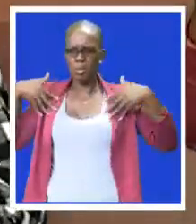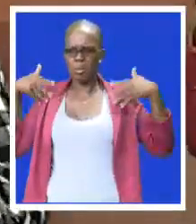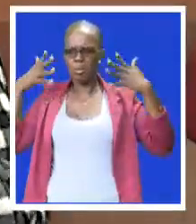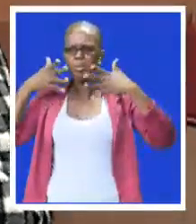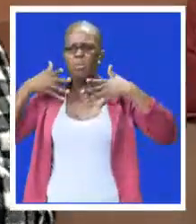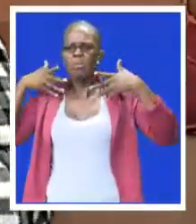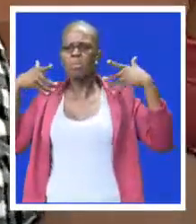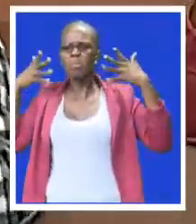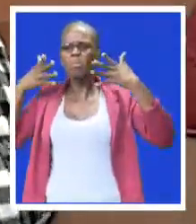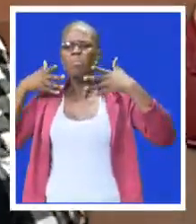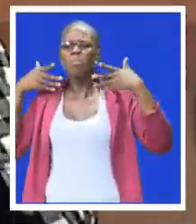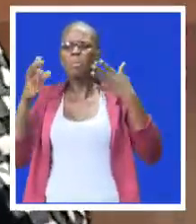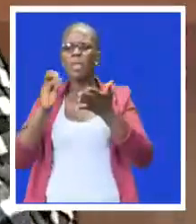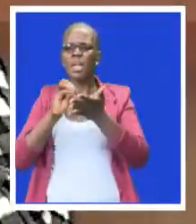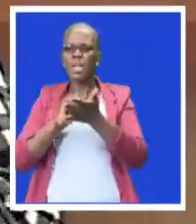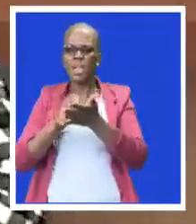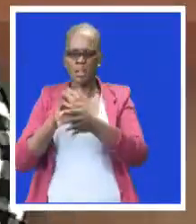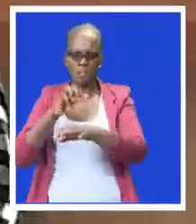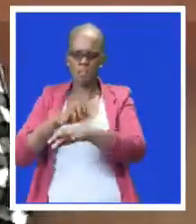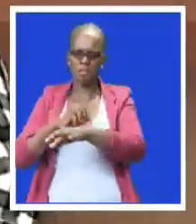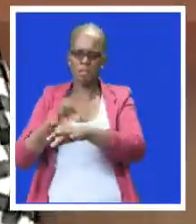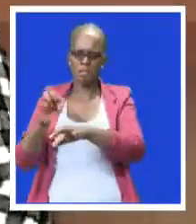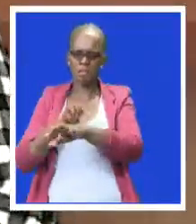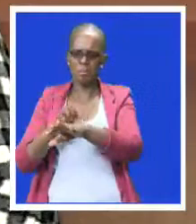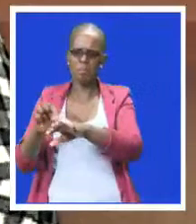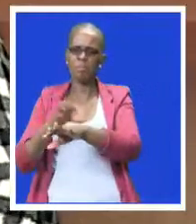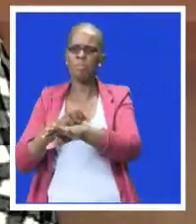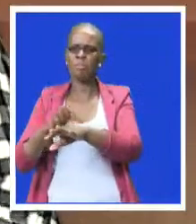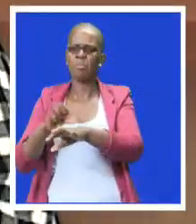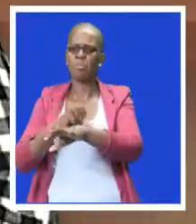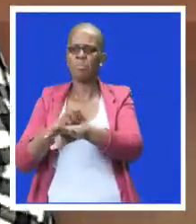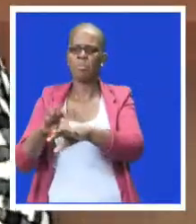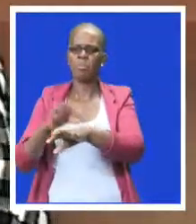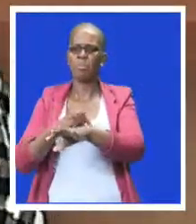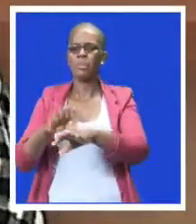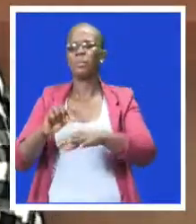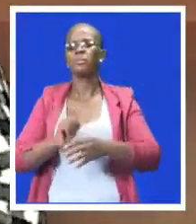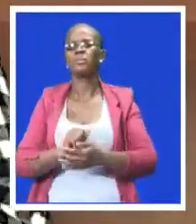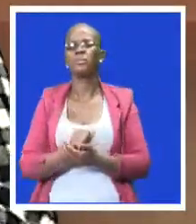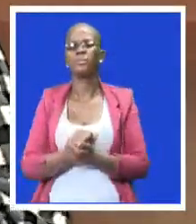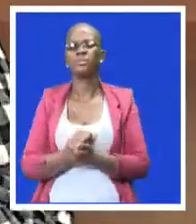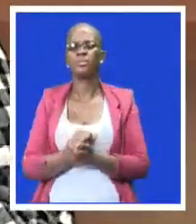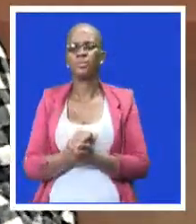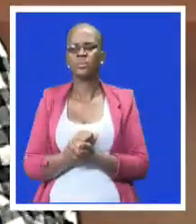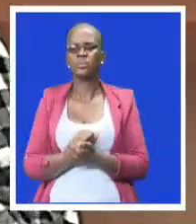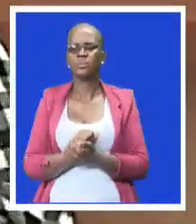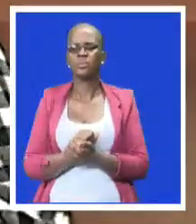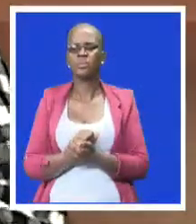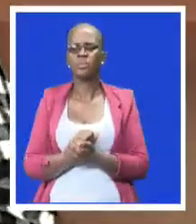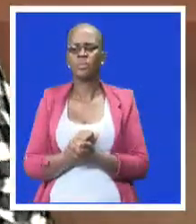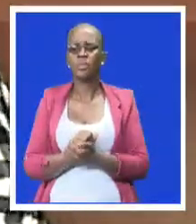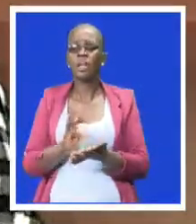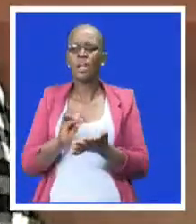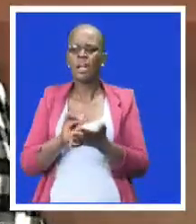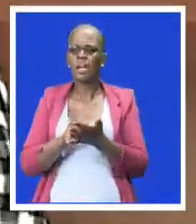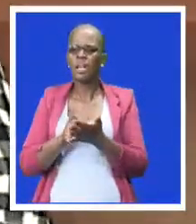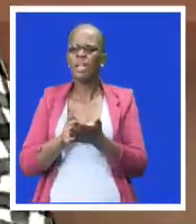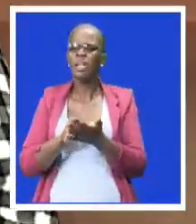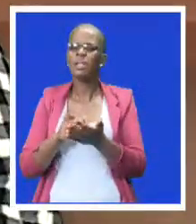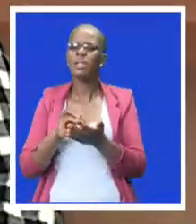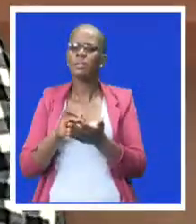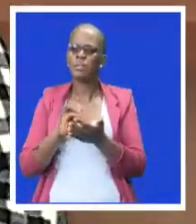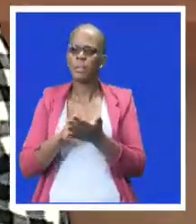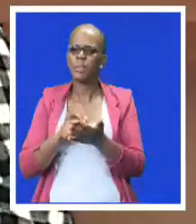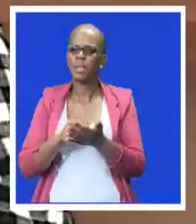dog. They have fur on their body coverings. And some animals have scales on their bodies,